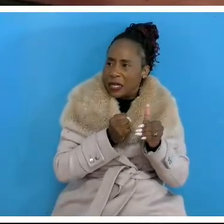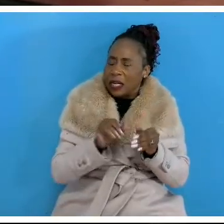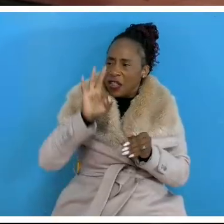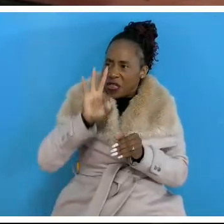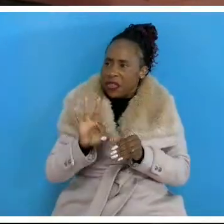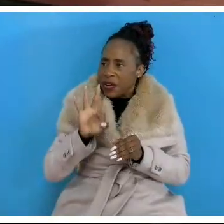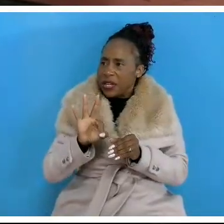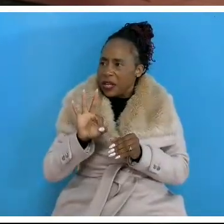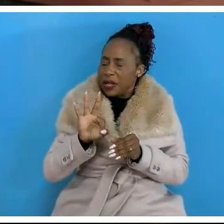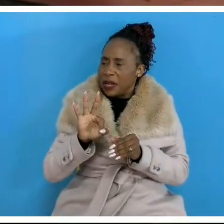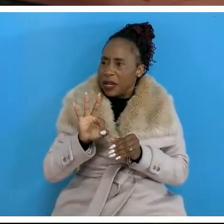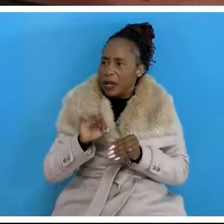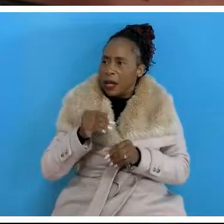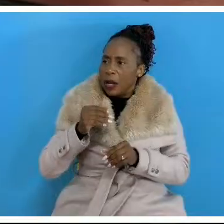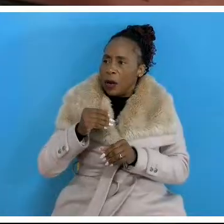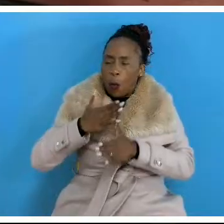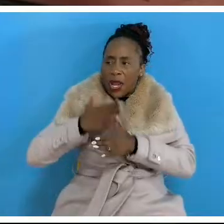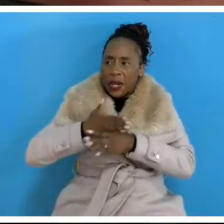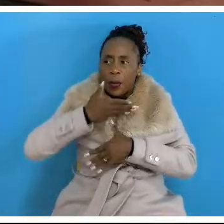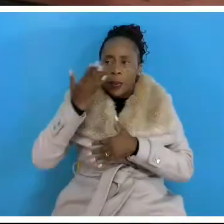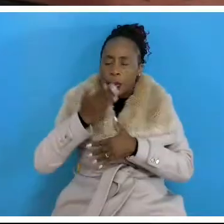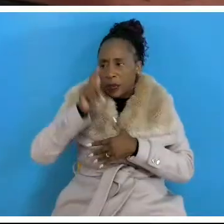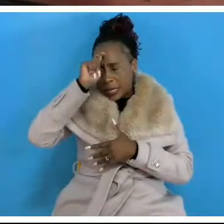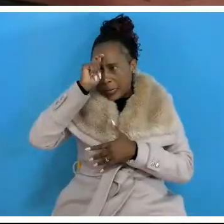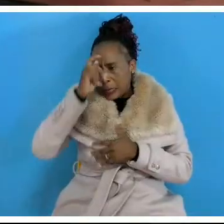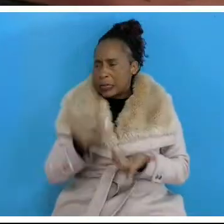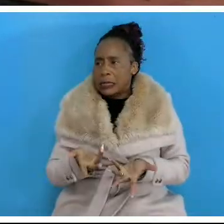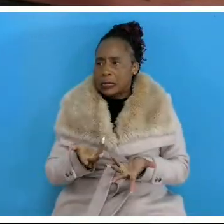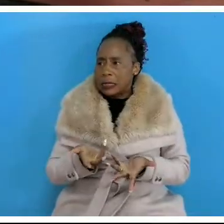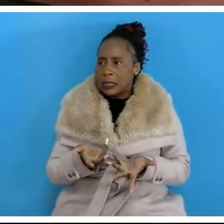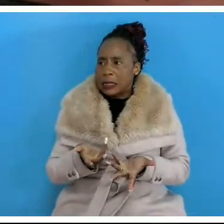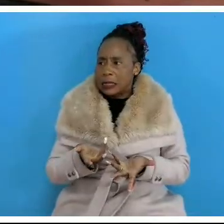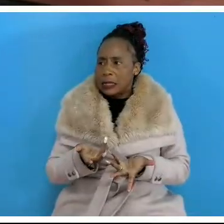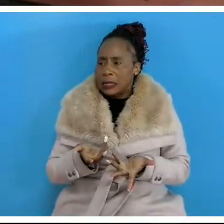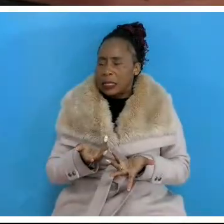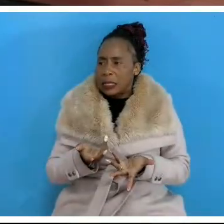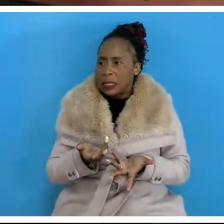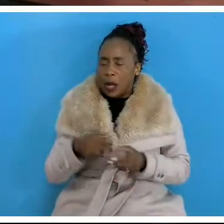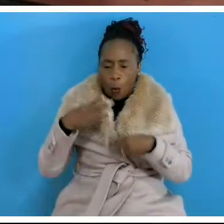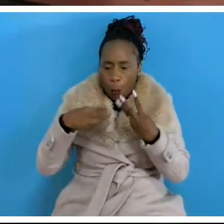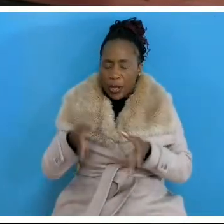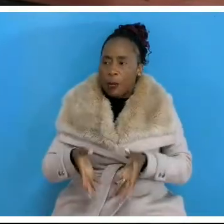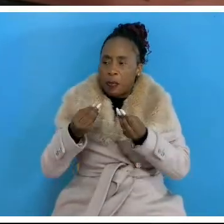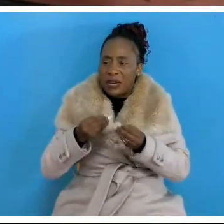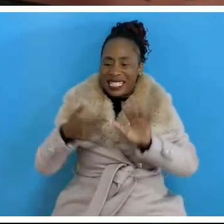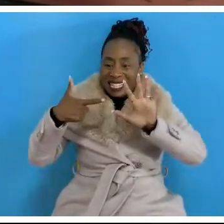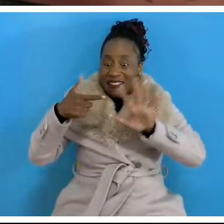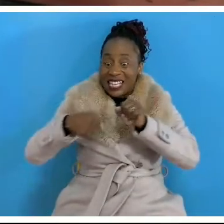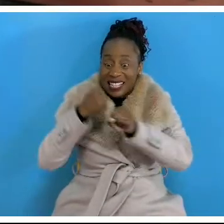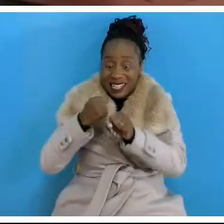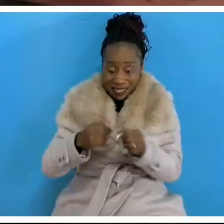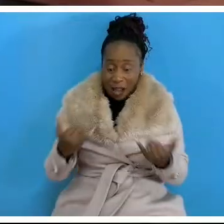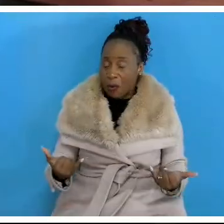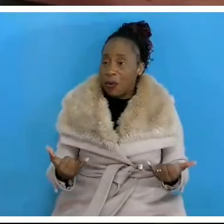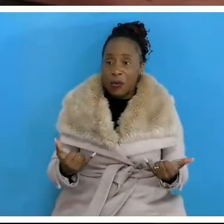3 unemployed boys or sons. They don't get work for 7 years already.